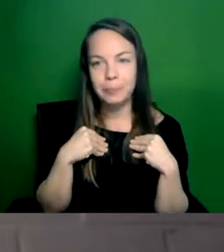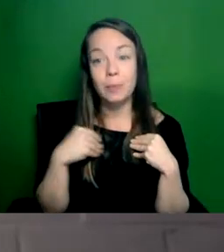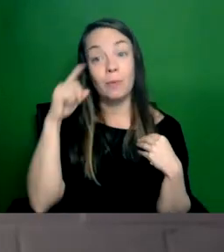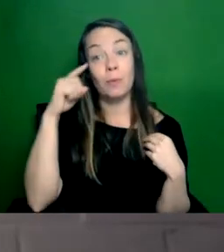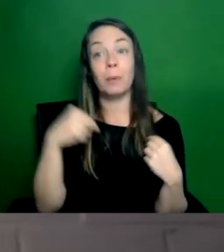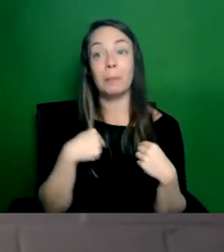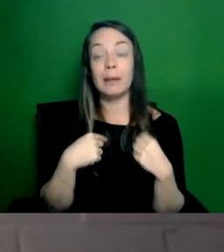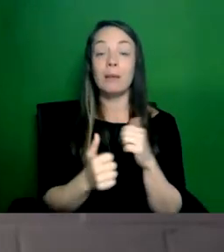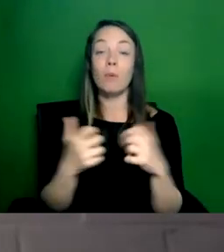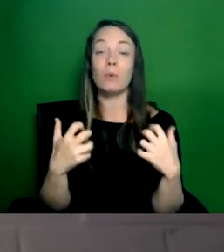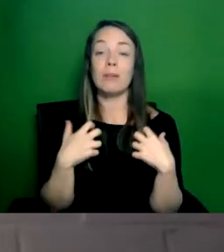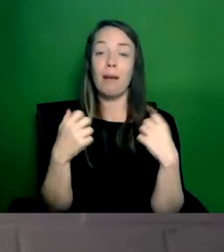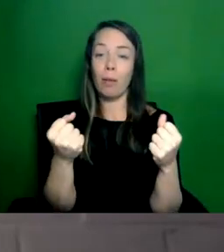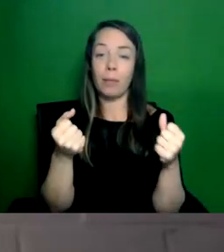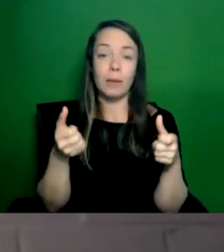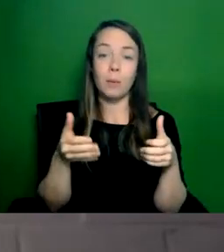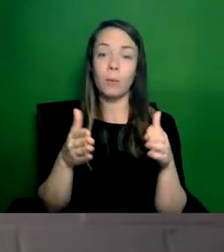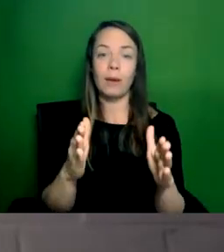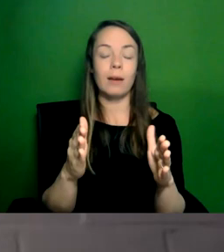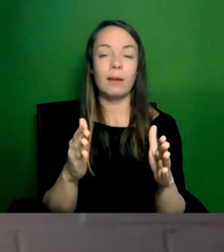for me, the healthiest way would just be for,